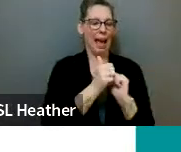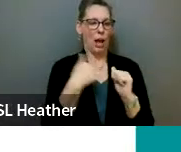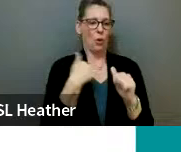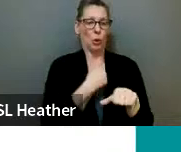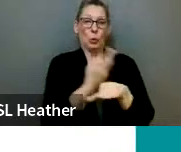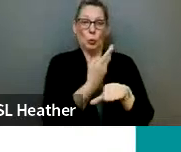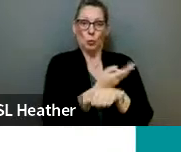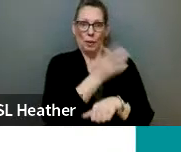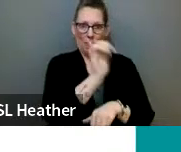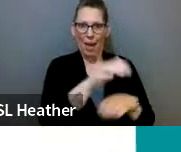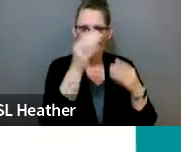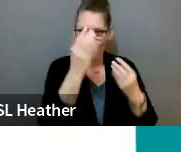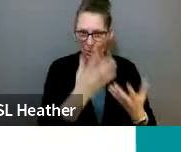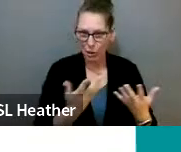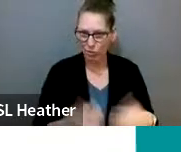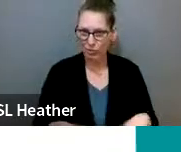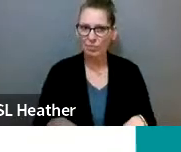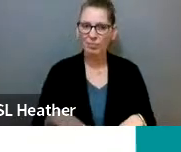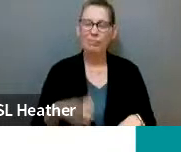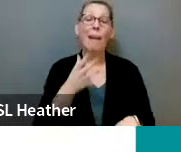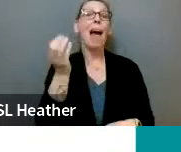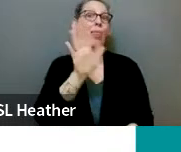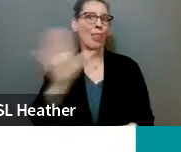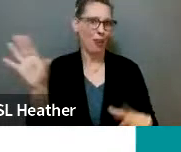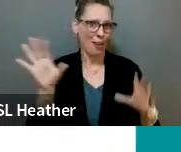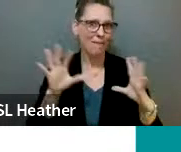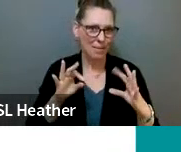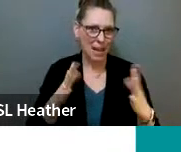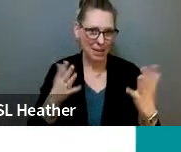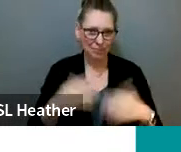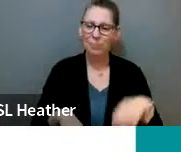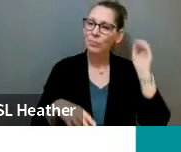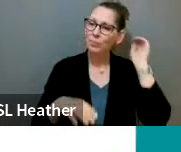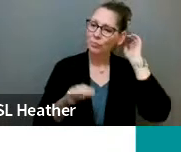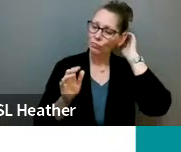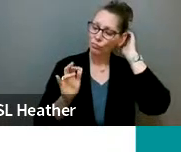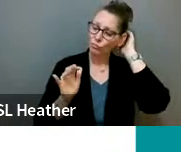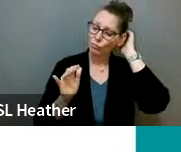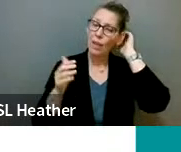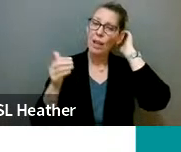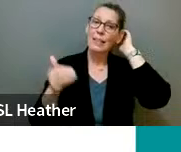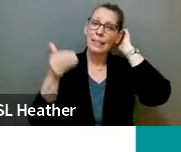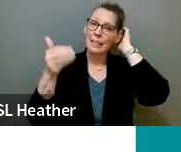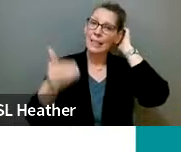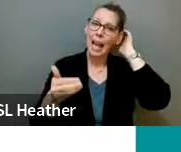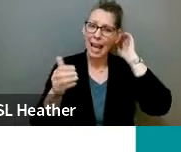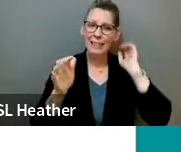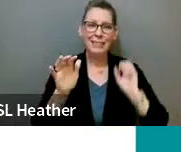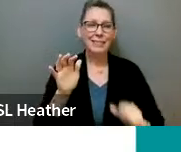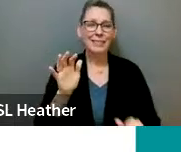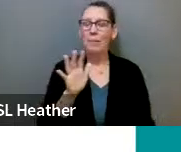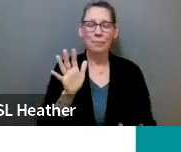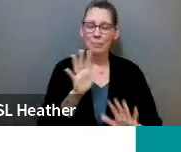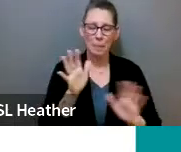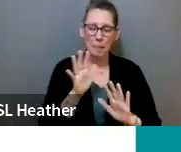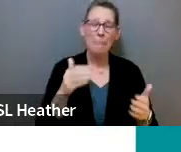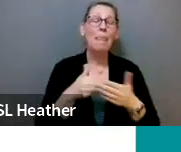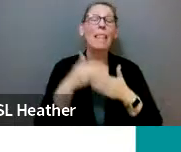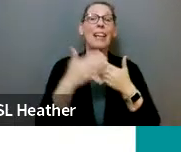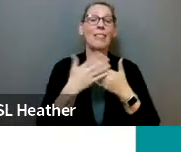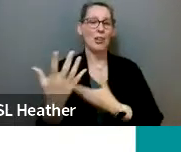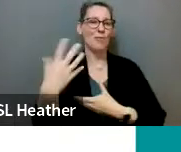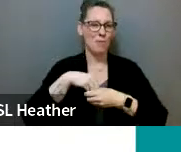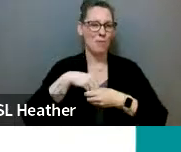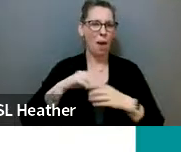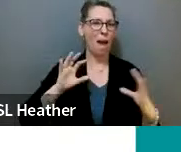information and their feedback. Next is Next is that we incorporate their